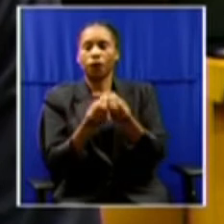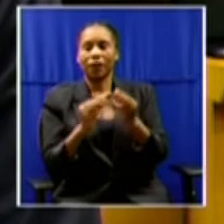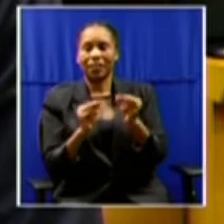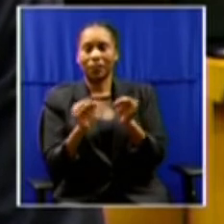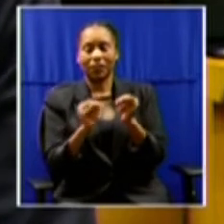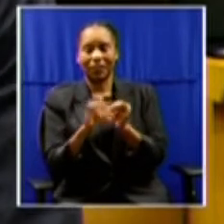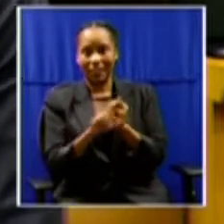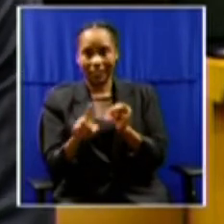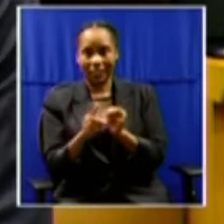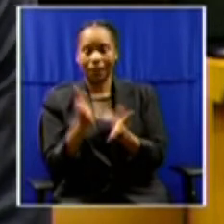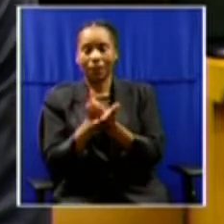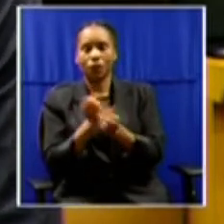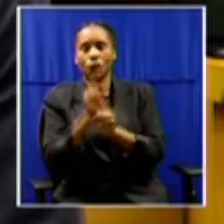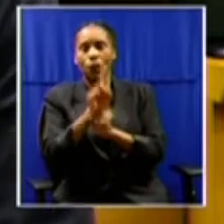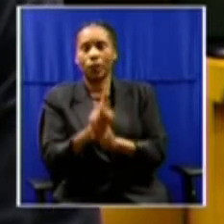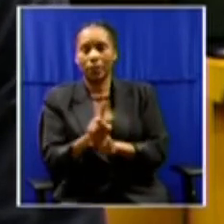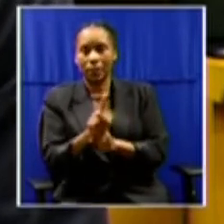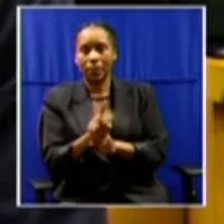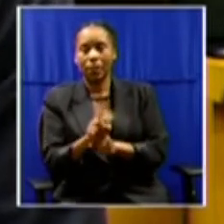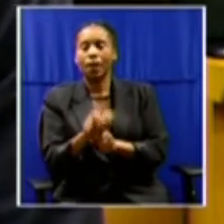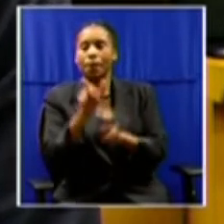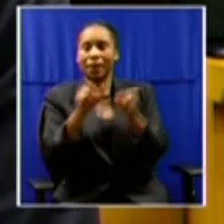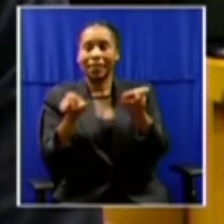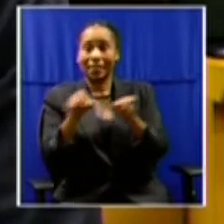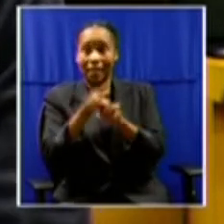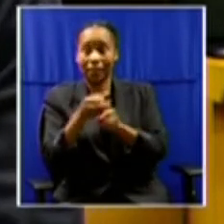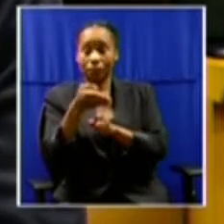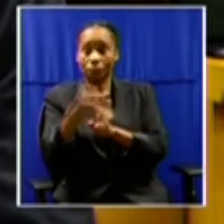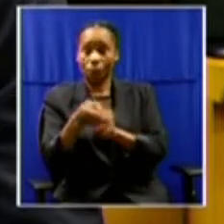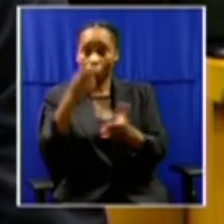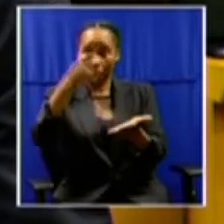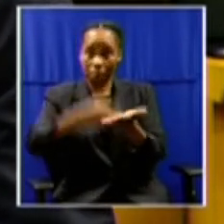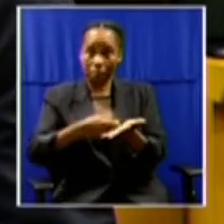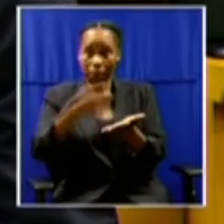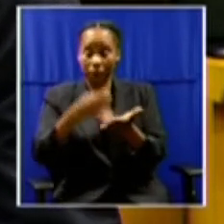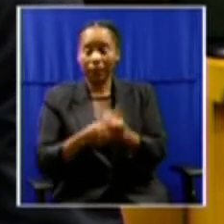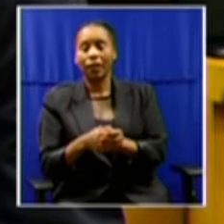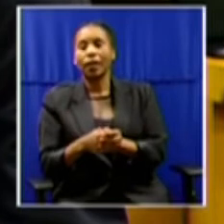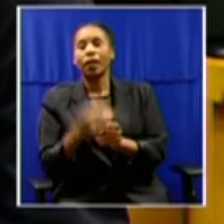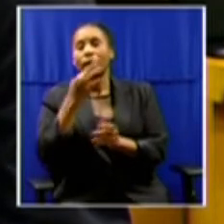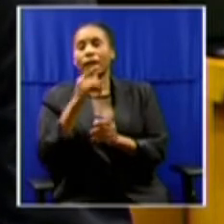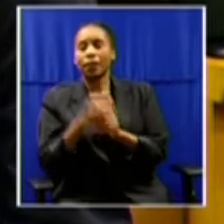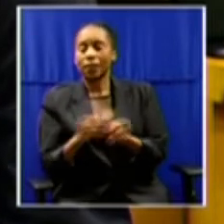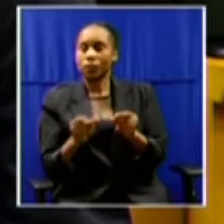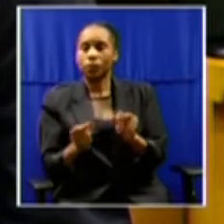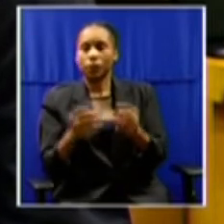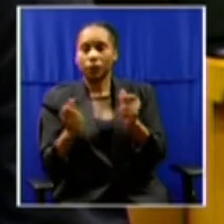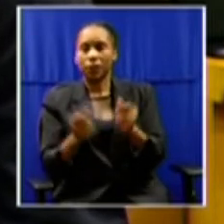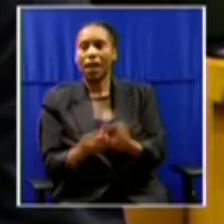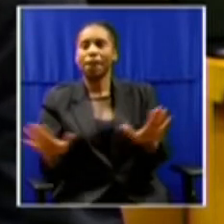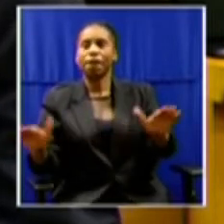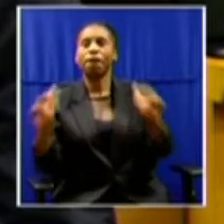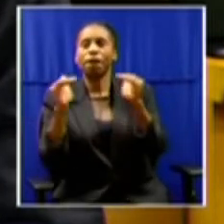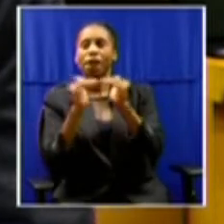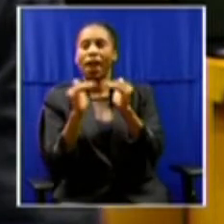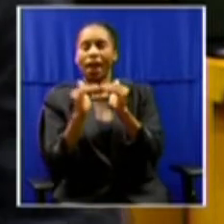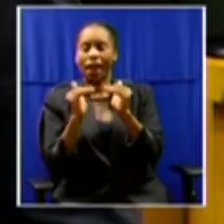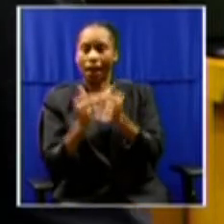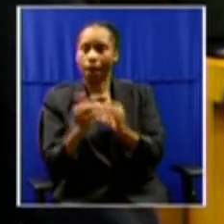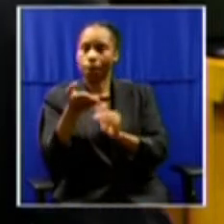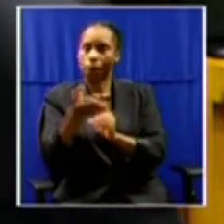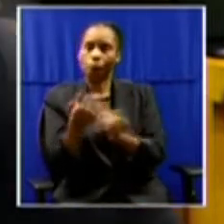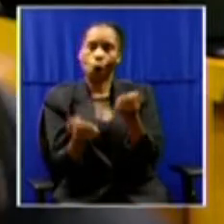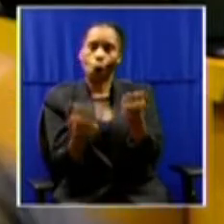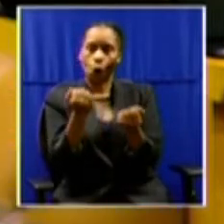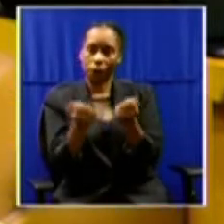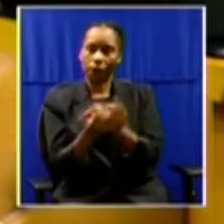ensure that these trials do take place speedily, and there is a fair trial for all the accused